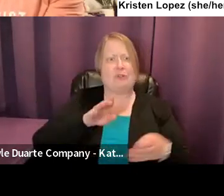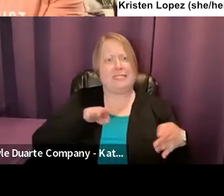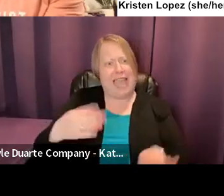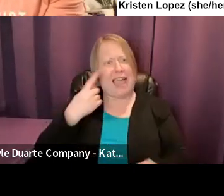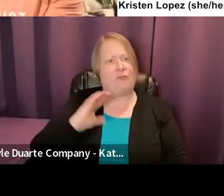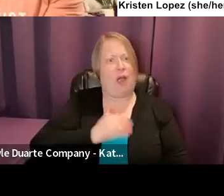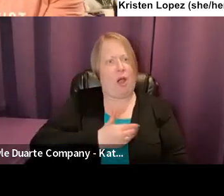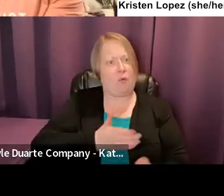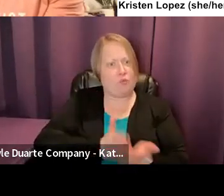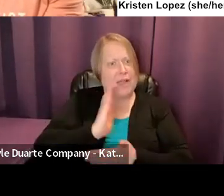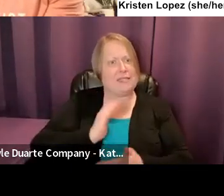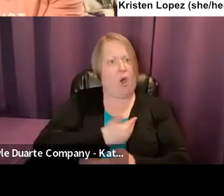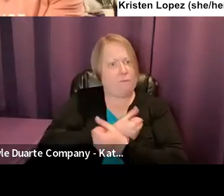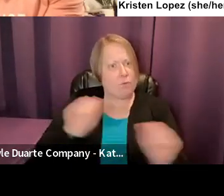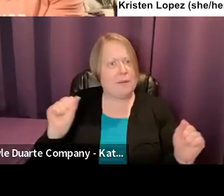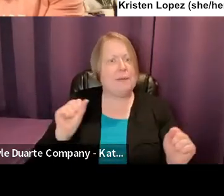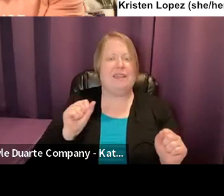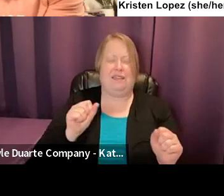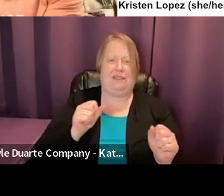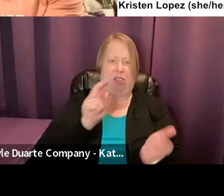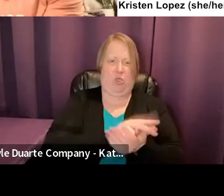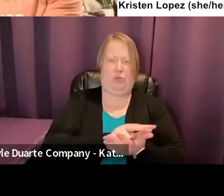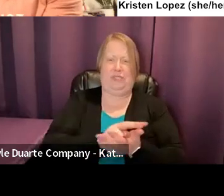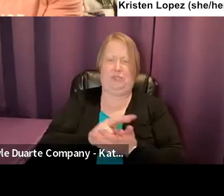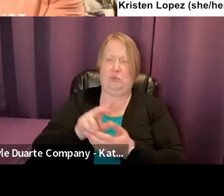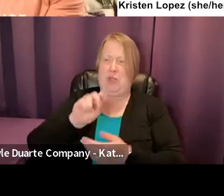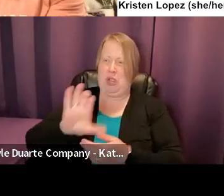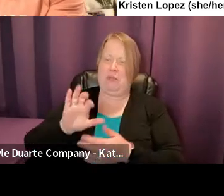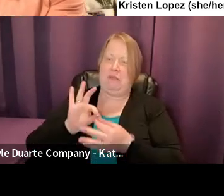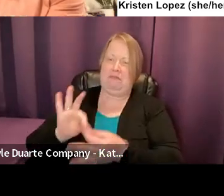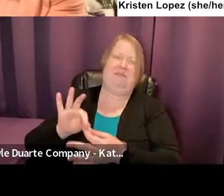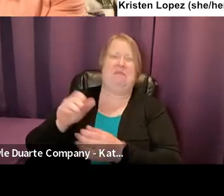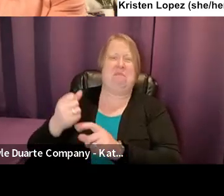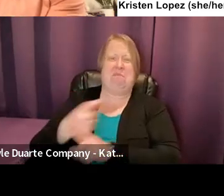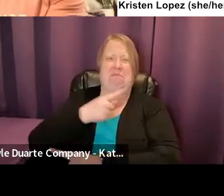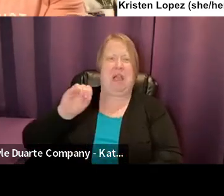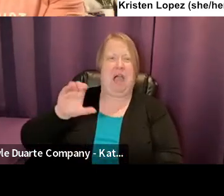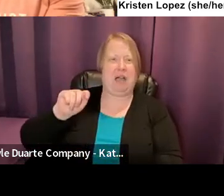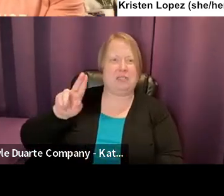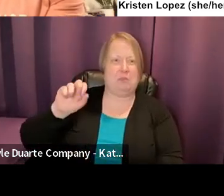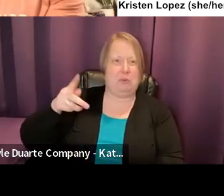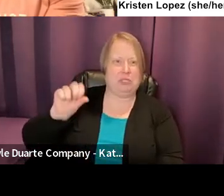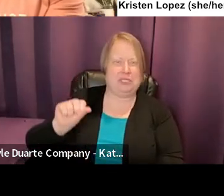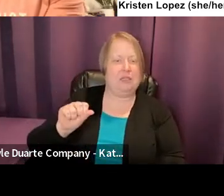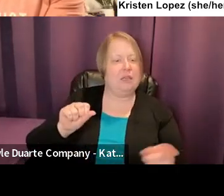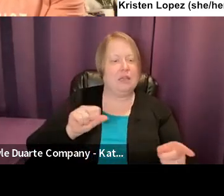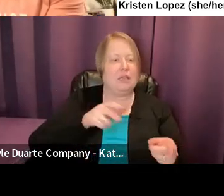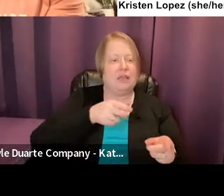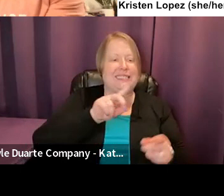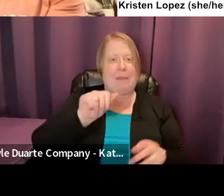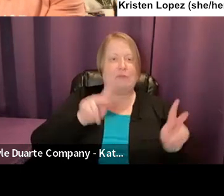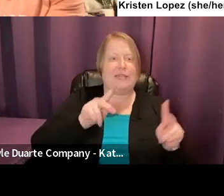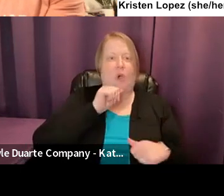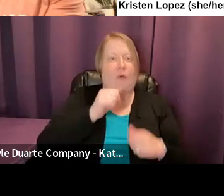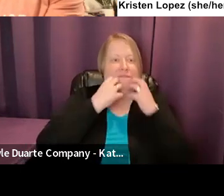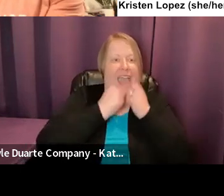freedoms. And it loses to a documentary about a random octopus, right? And it's like, disabled folks aren't even valued when they're creating